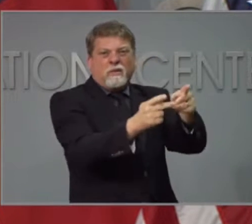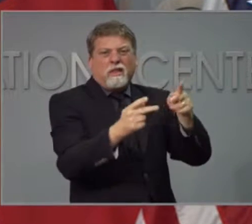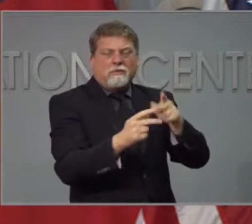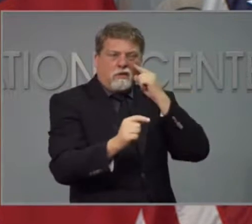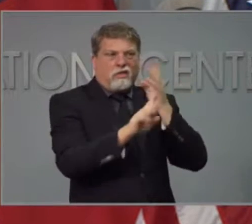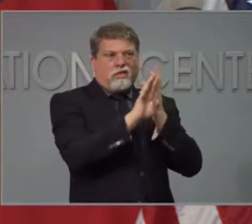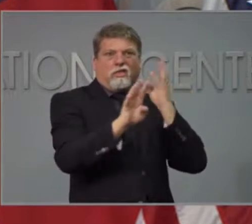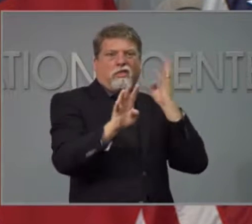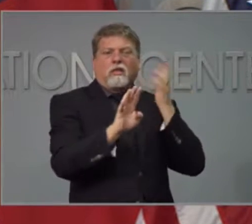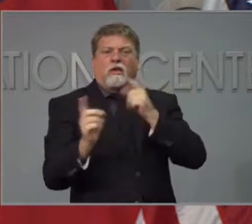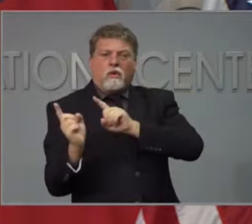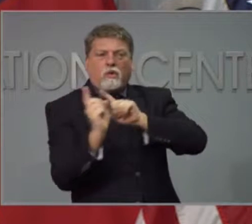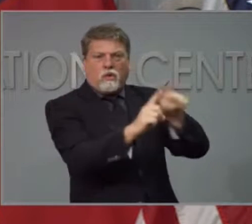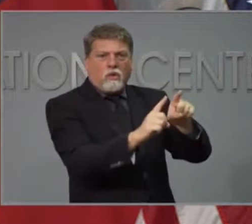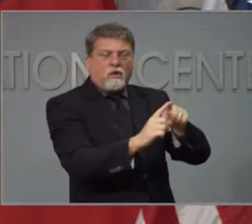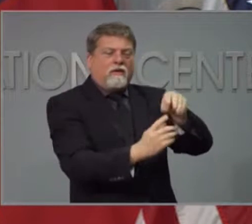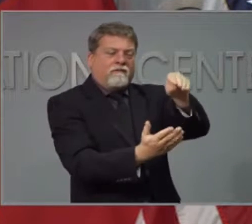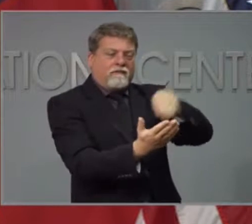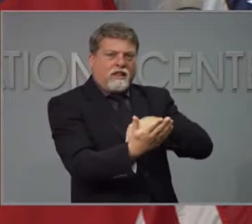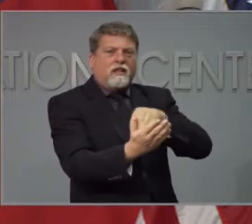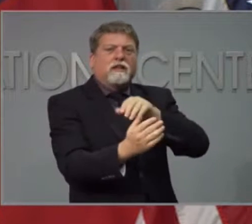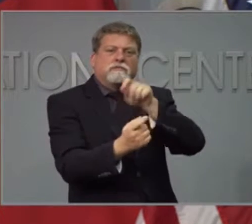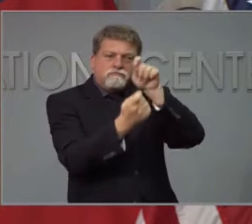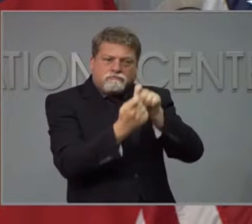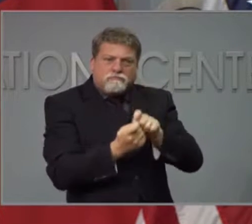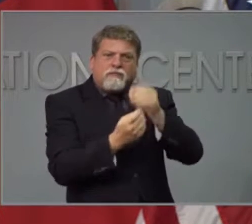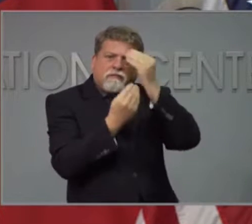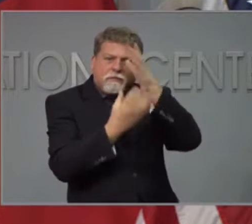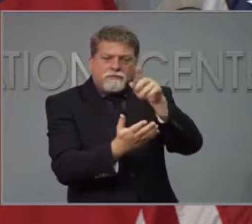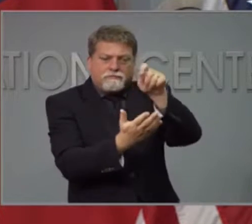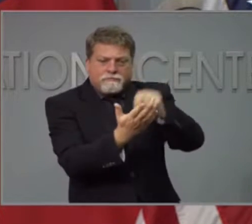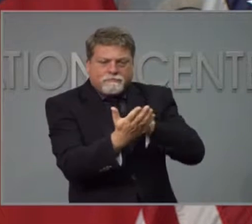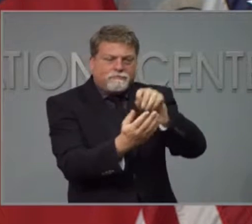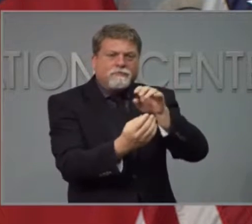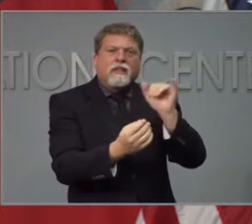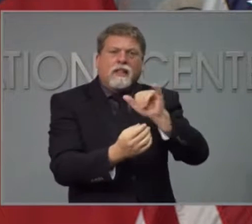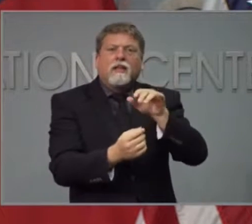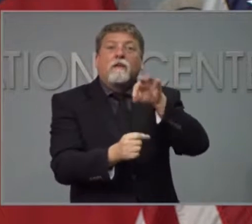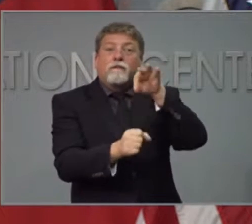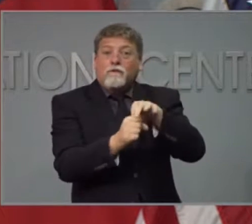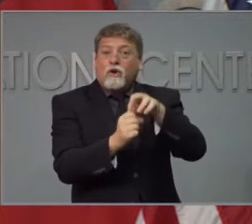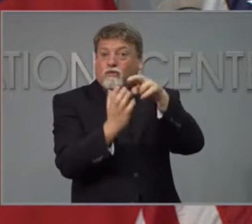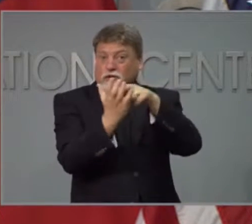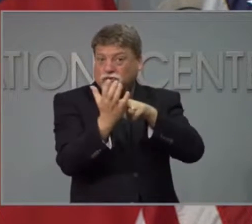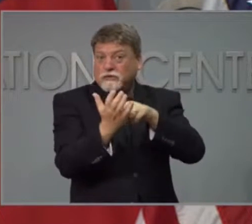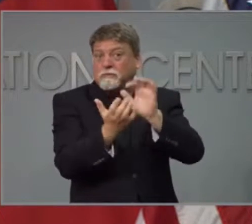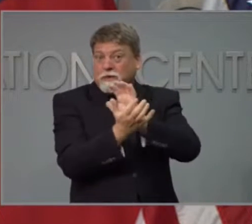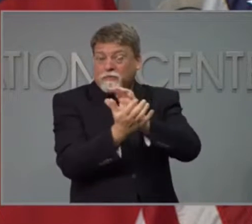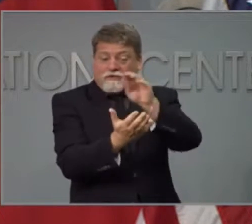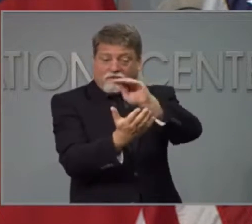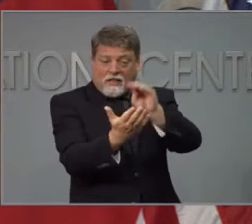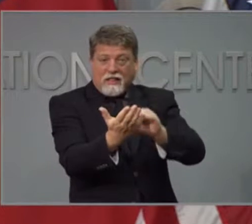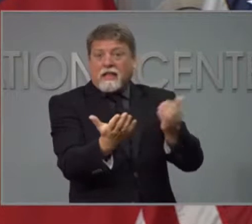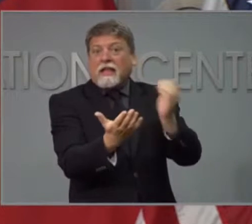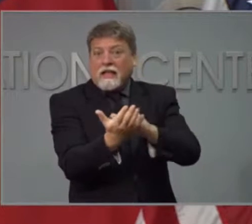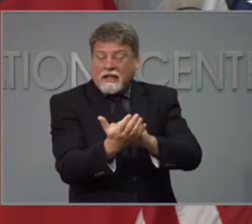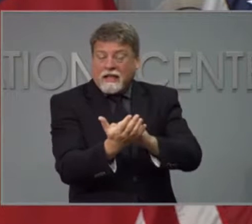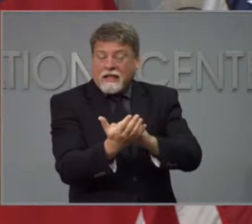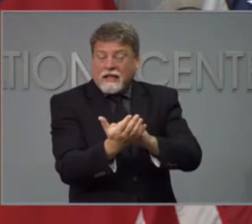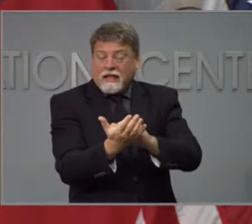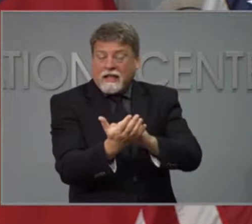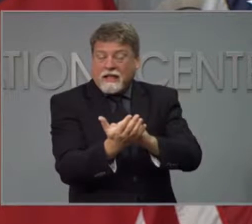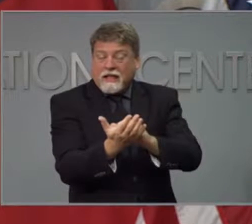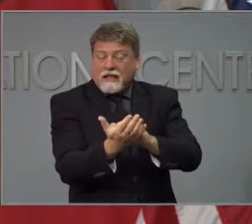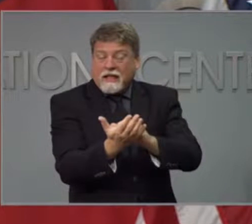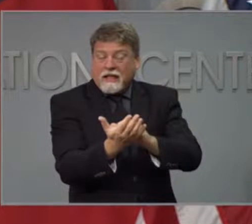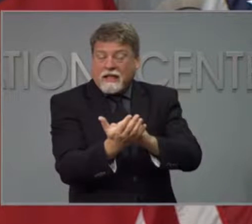line, but we give them an opportunity to fill out information. This includes a voter registration form in case the issue is actually that the